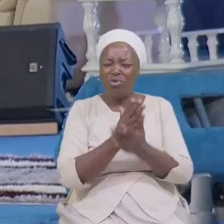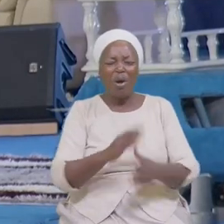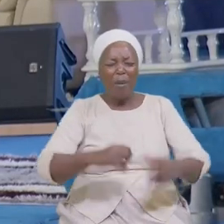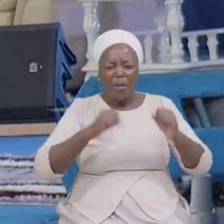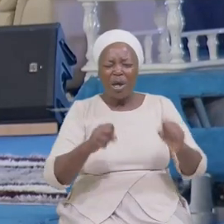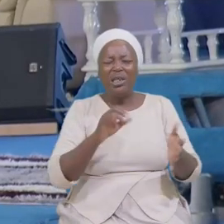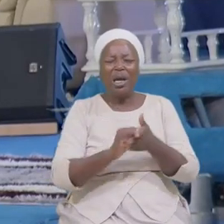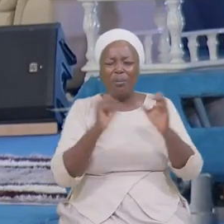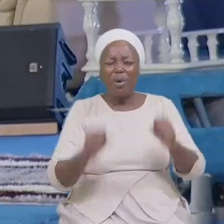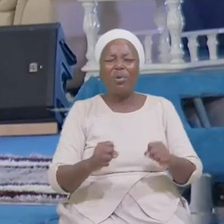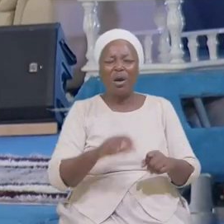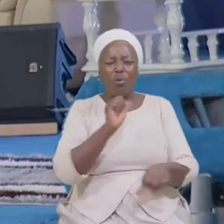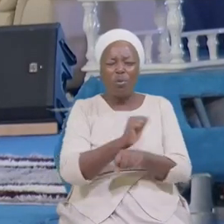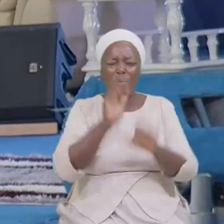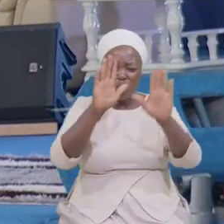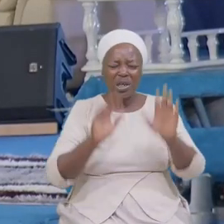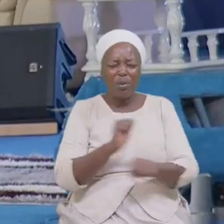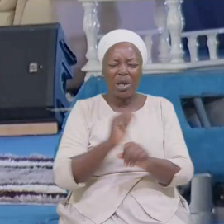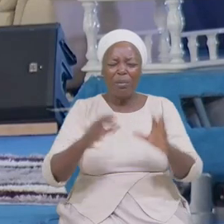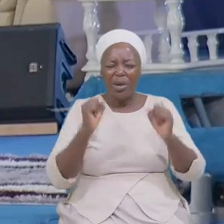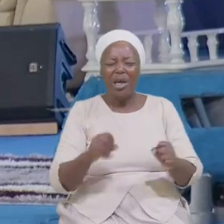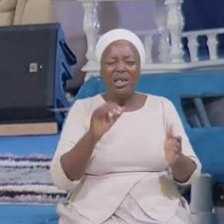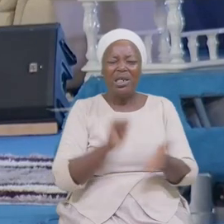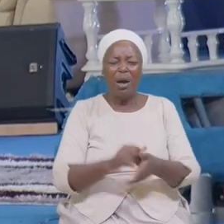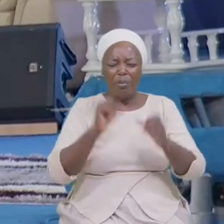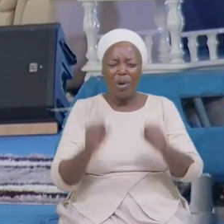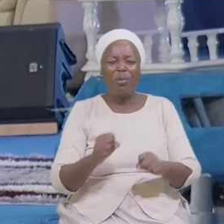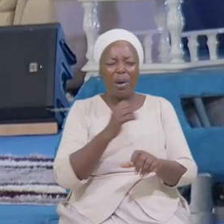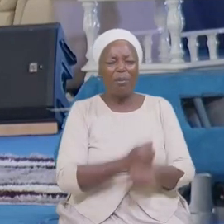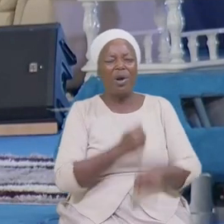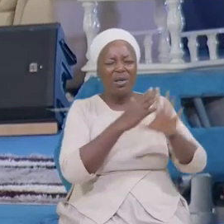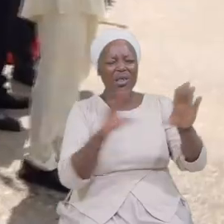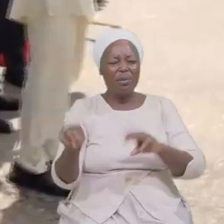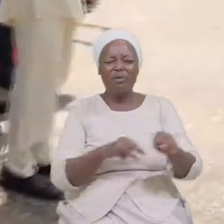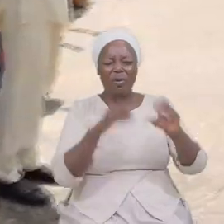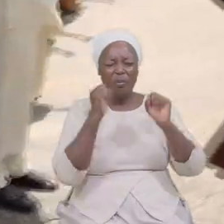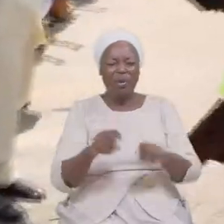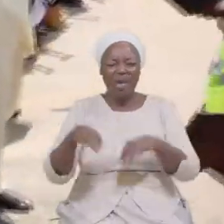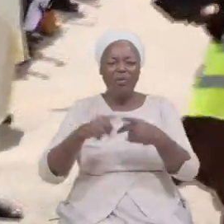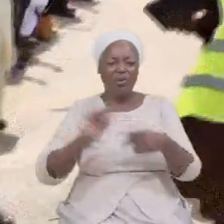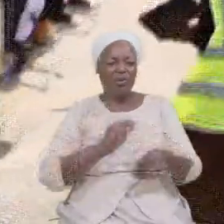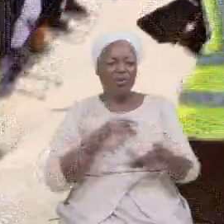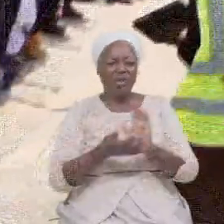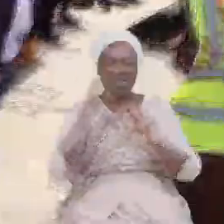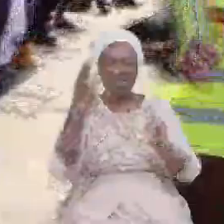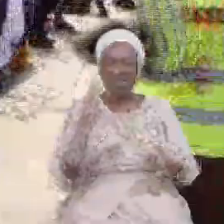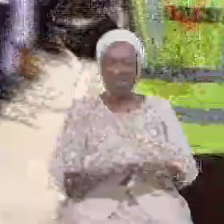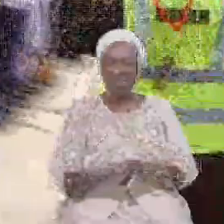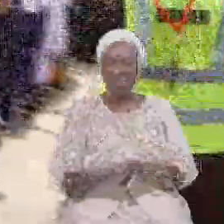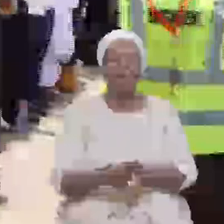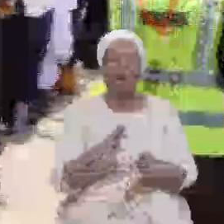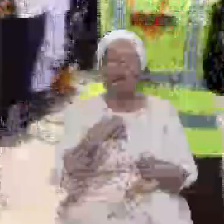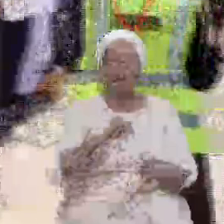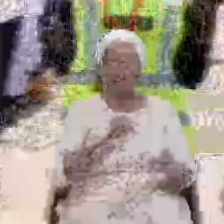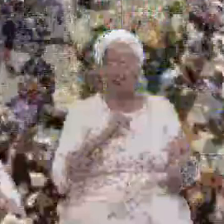power, that power, mountain moving power, give to us in Jesus' name. And Lord, I pray with